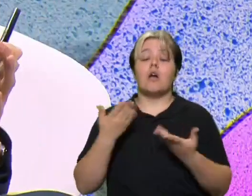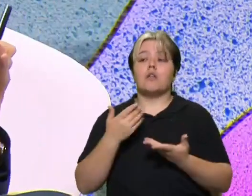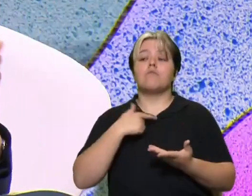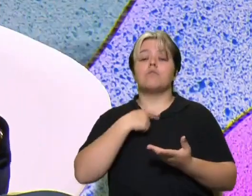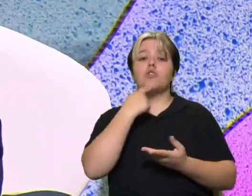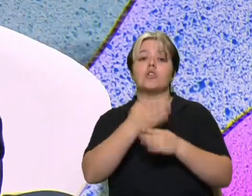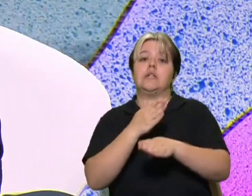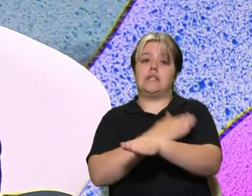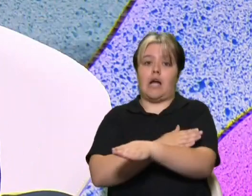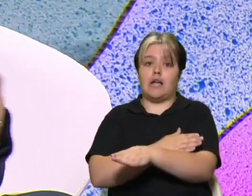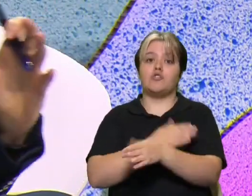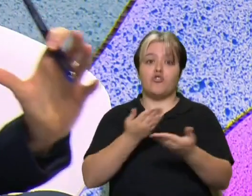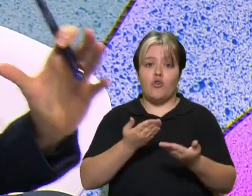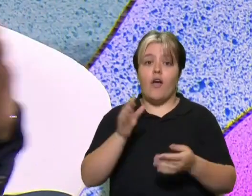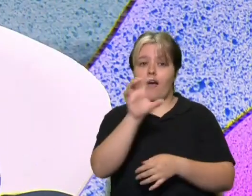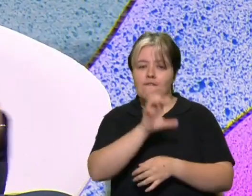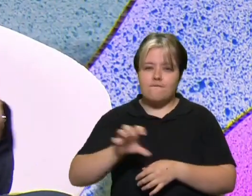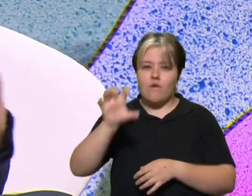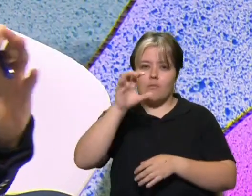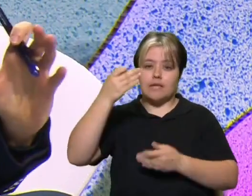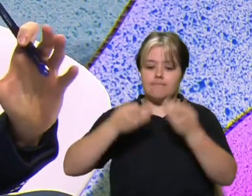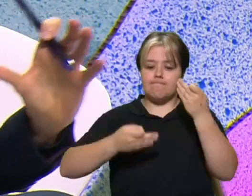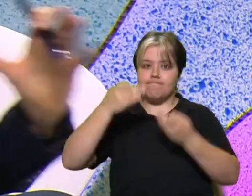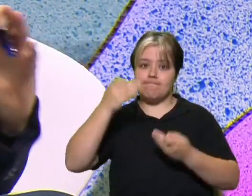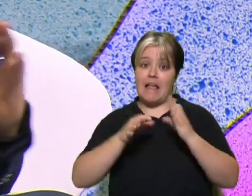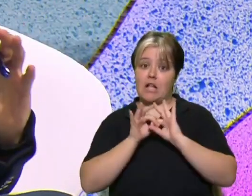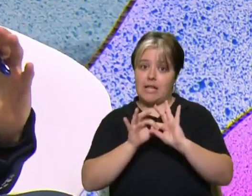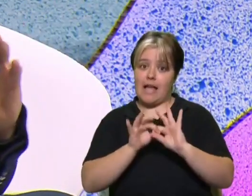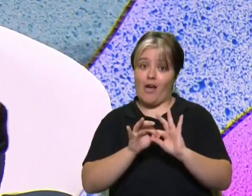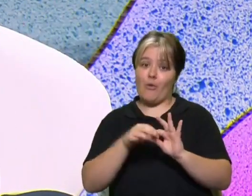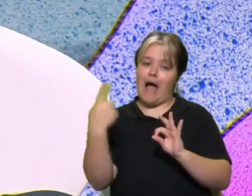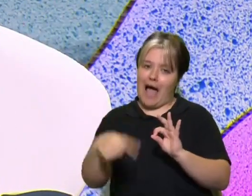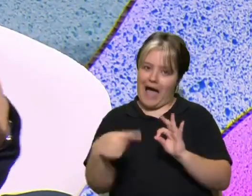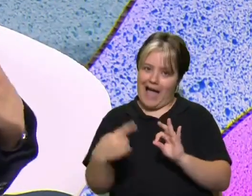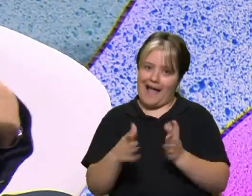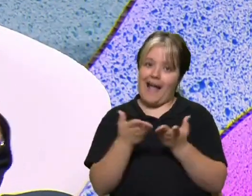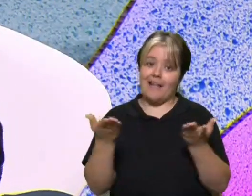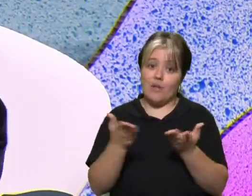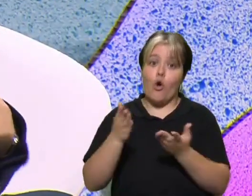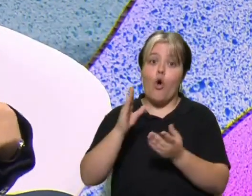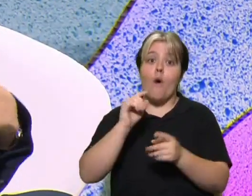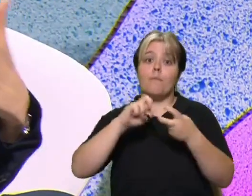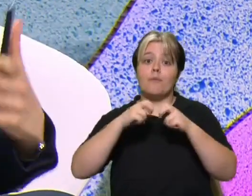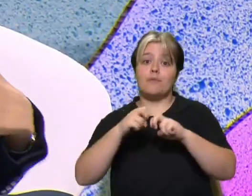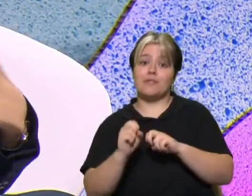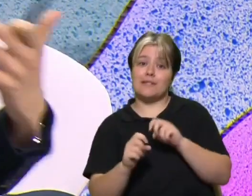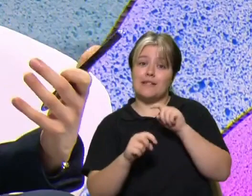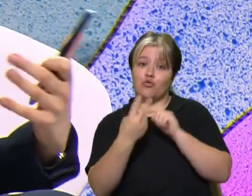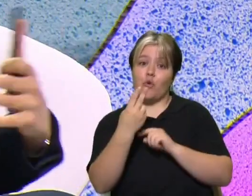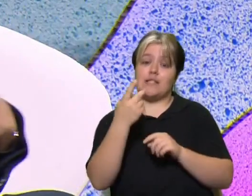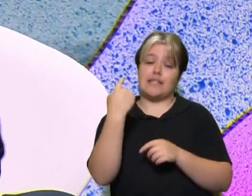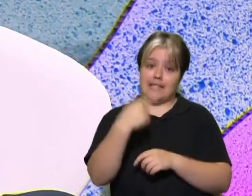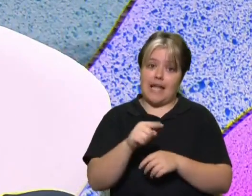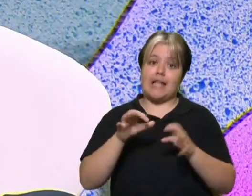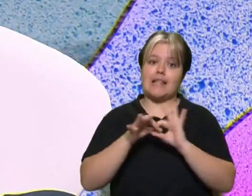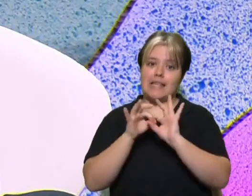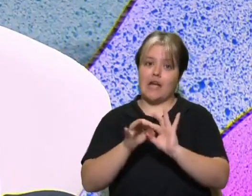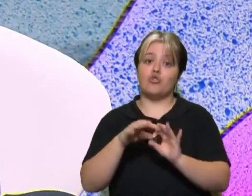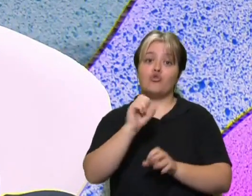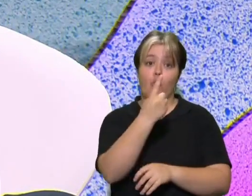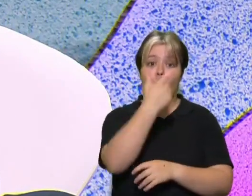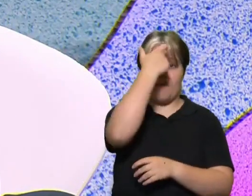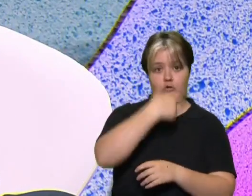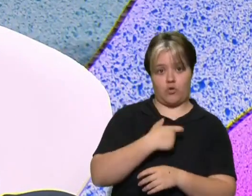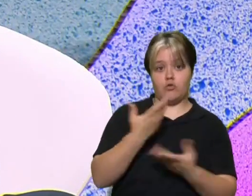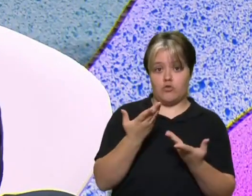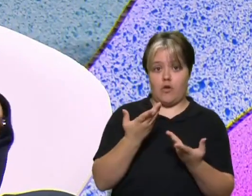they're ready? The legal structure exists, but then there are two problems. One, which relates to people,